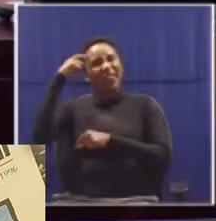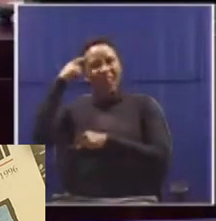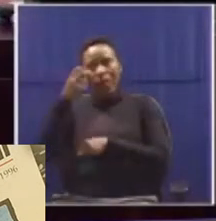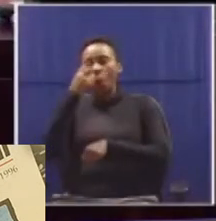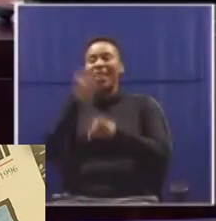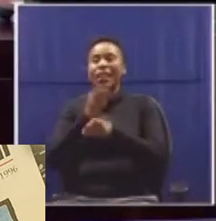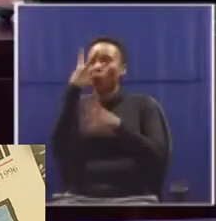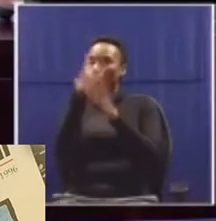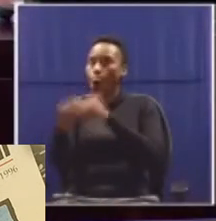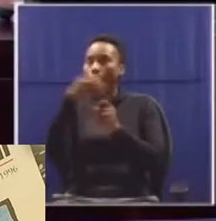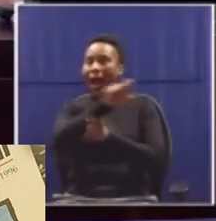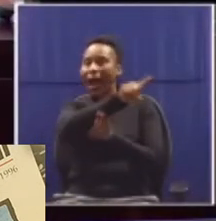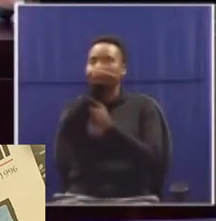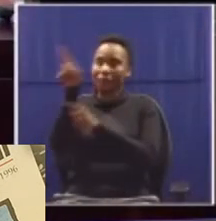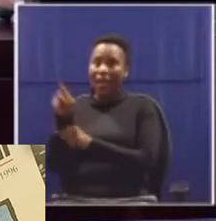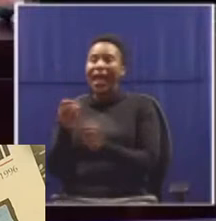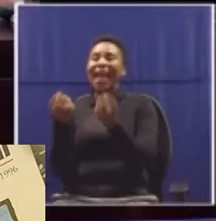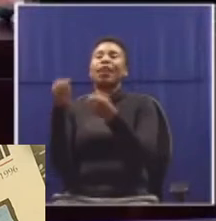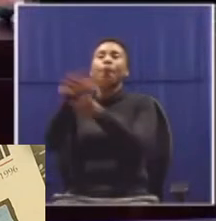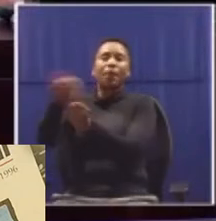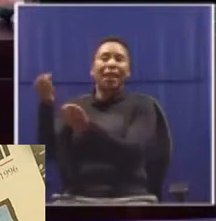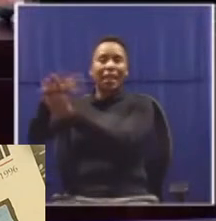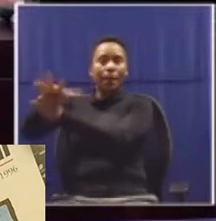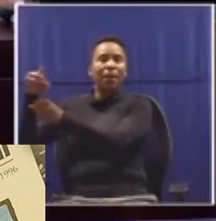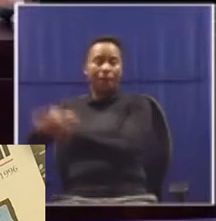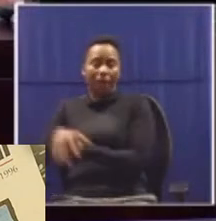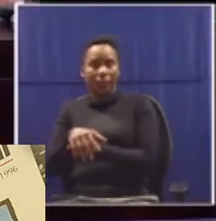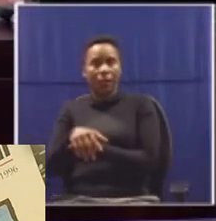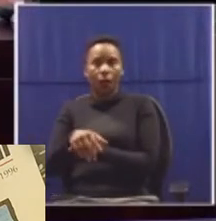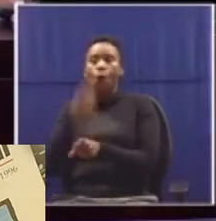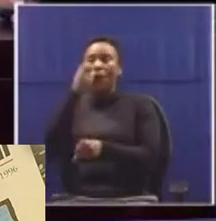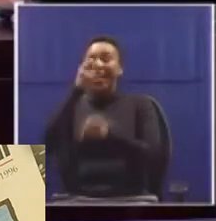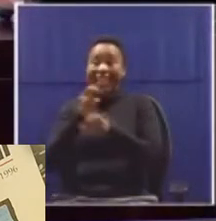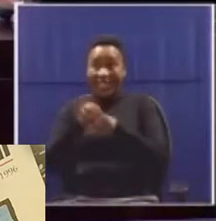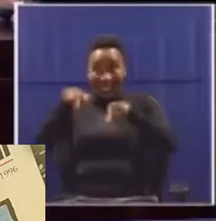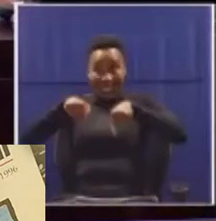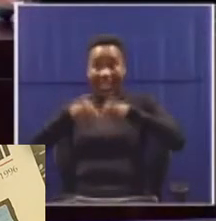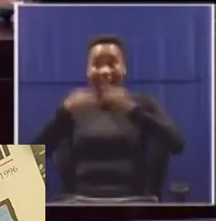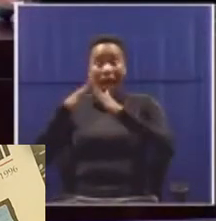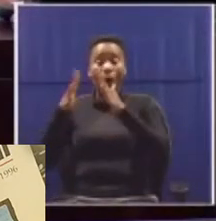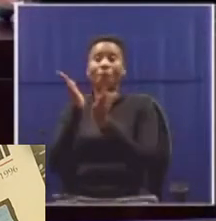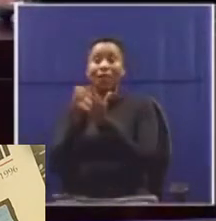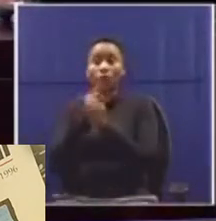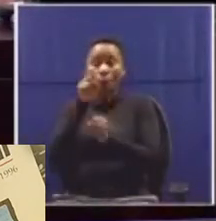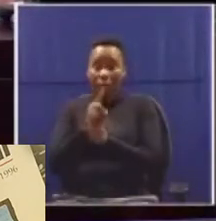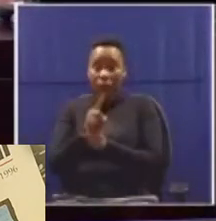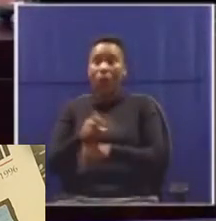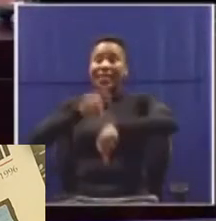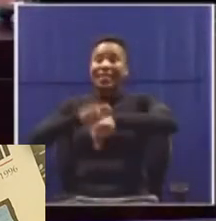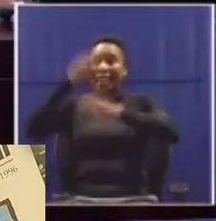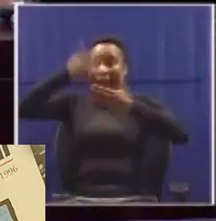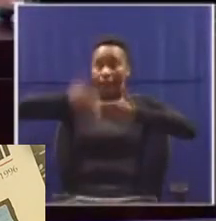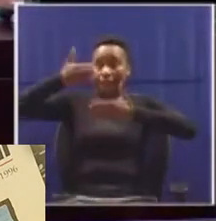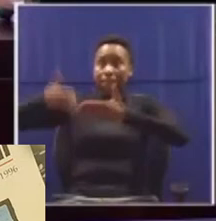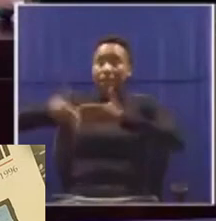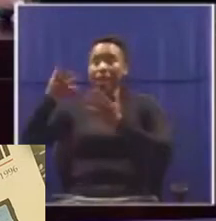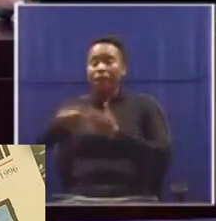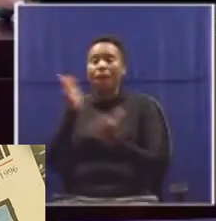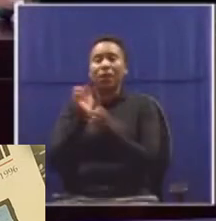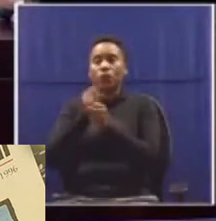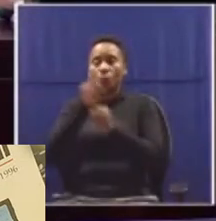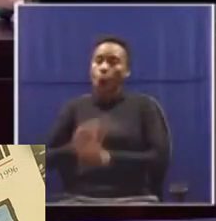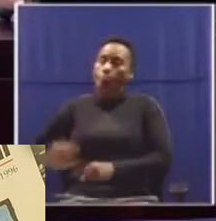implement it and maybe perhaps this house chief should put measures in place and time frames to ensure that all local